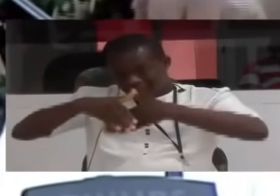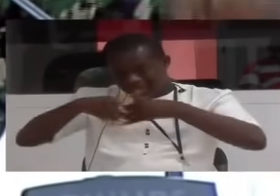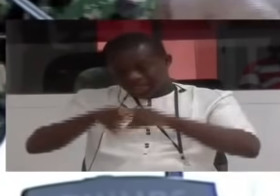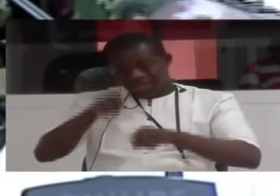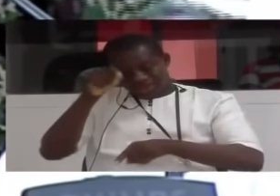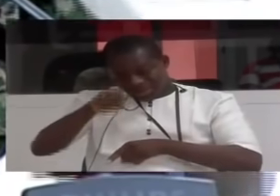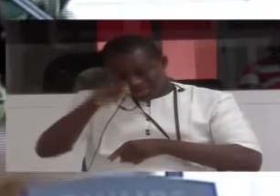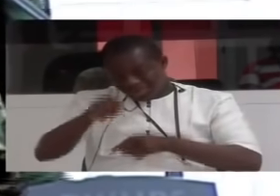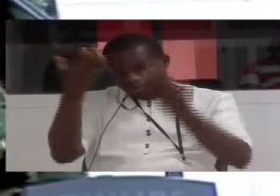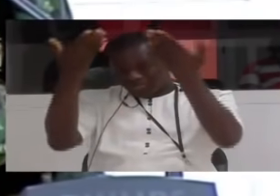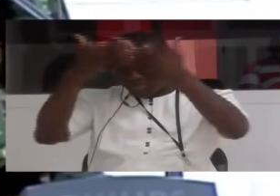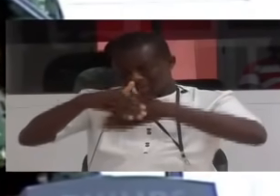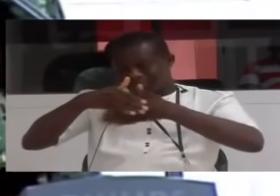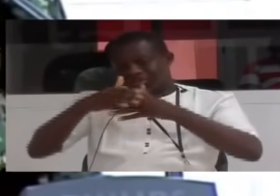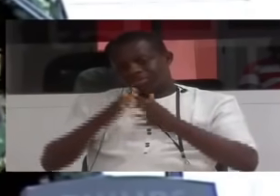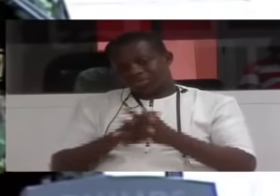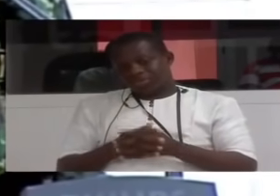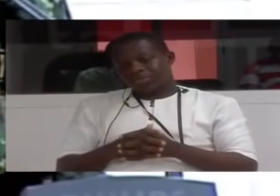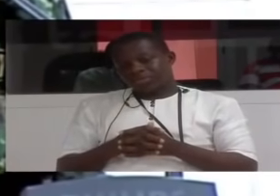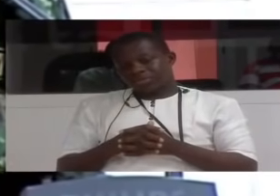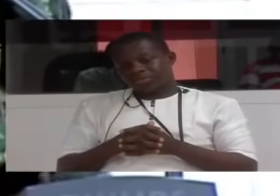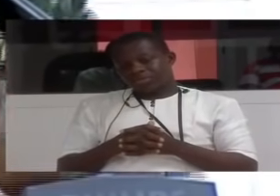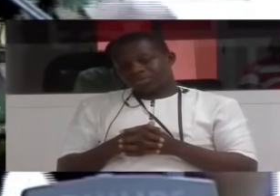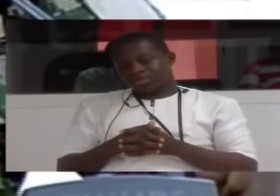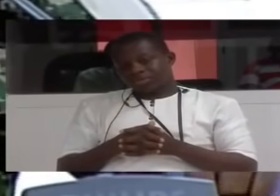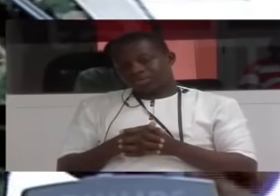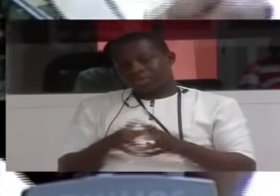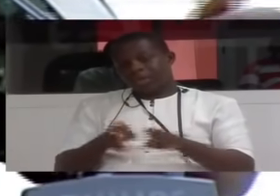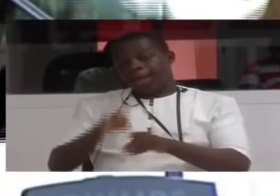night. Yaya Jame said, this night that is coming.